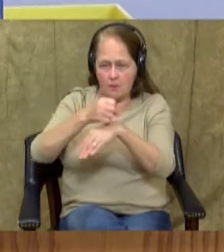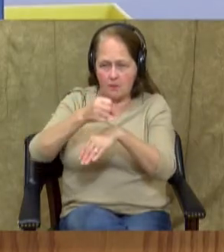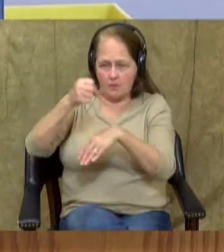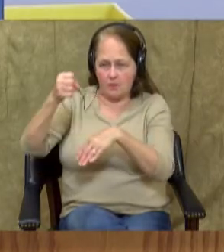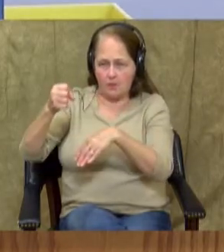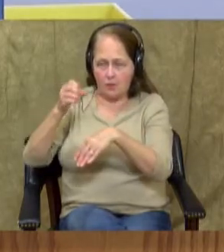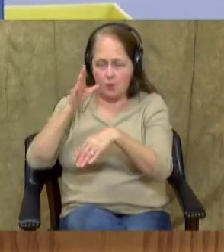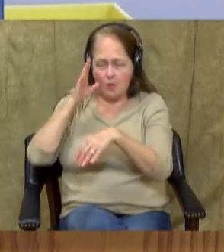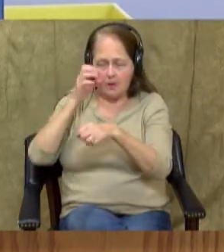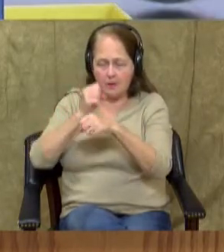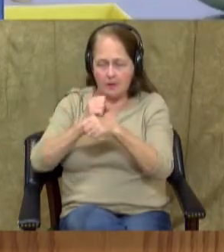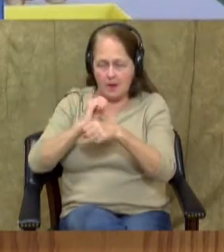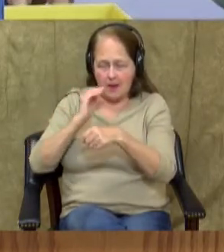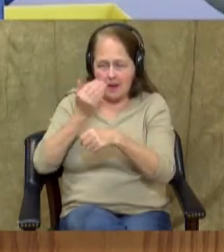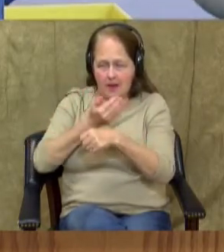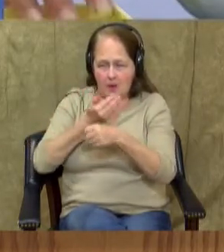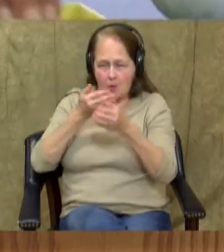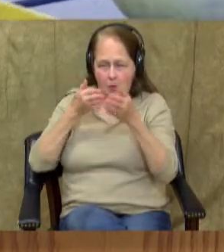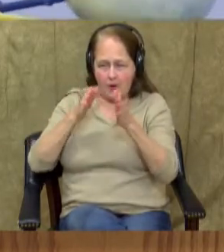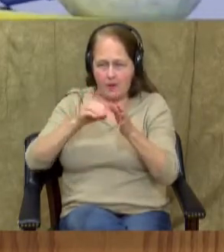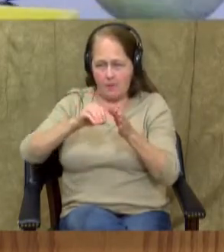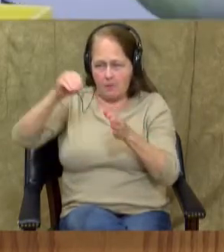don't want him to get in the way of our model.